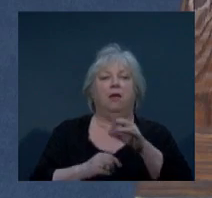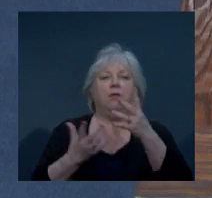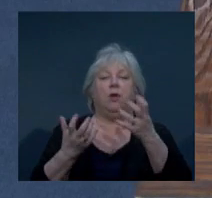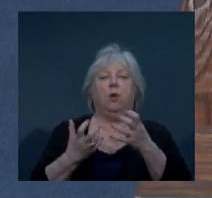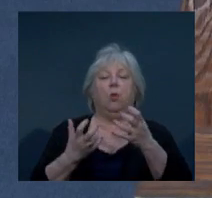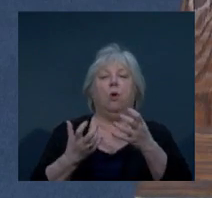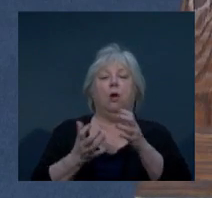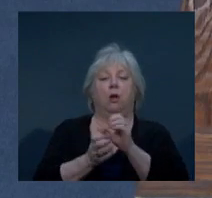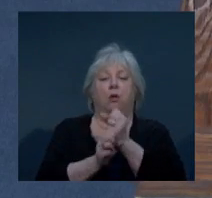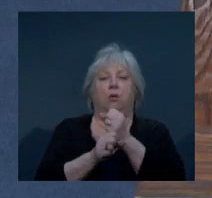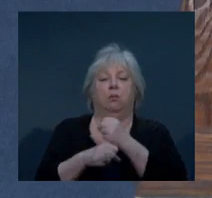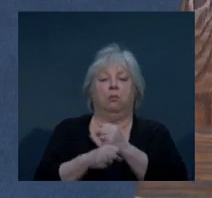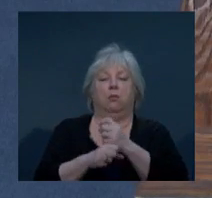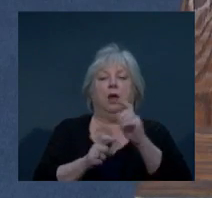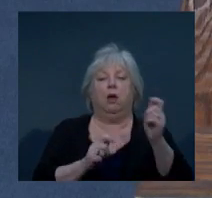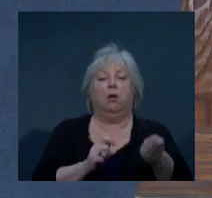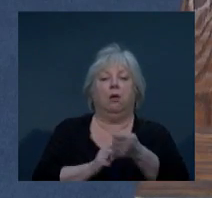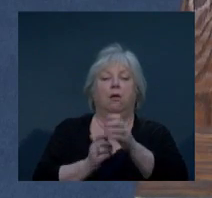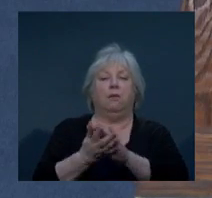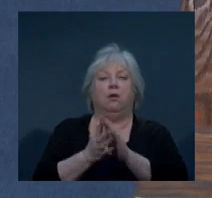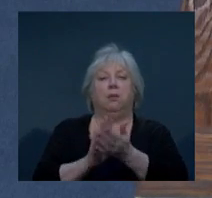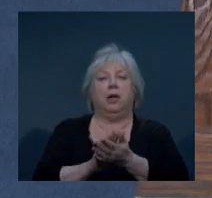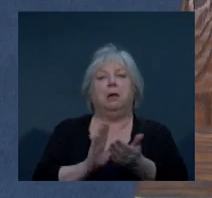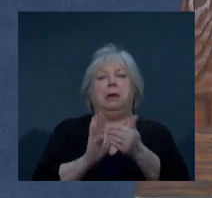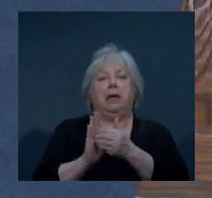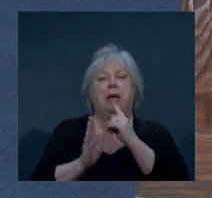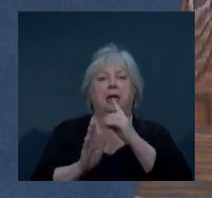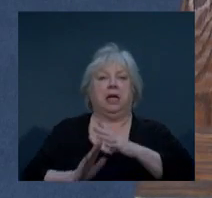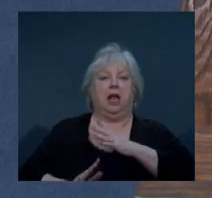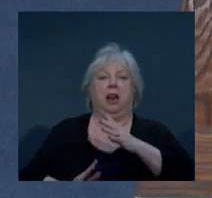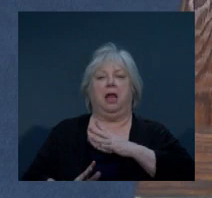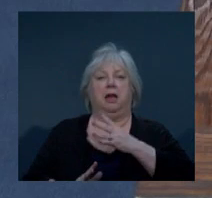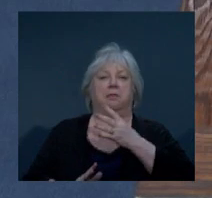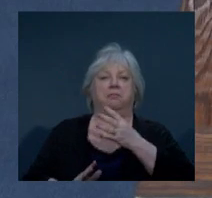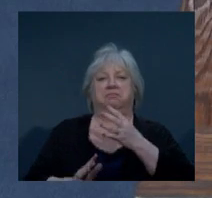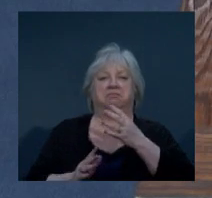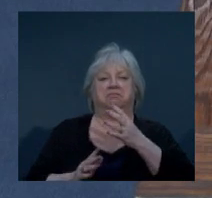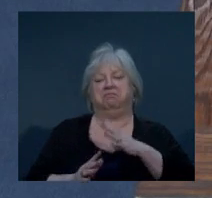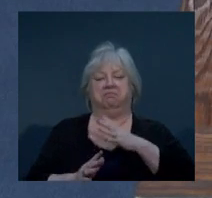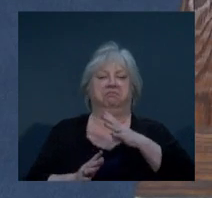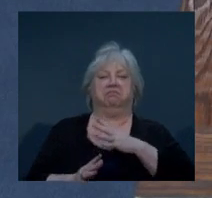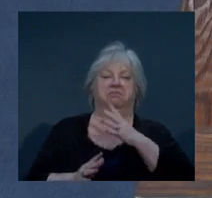sport, this is a good first step.